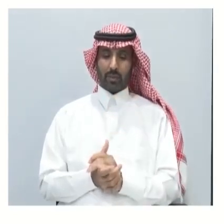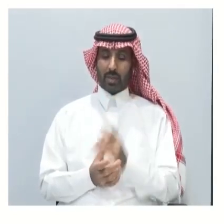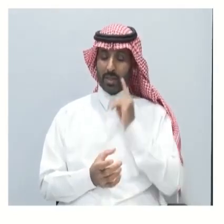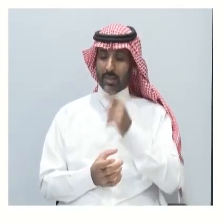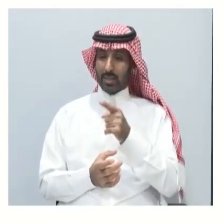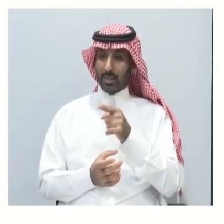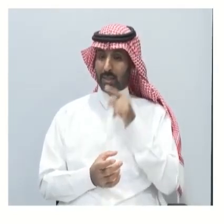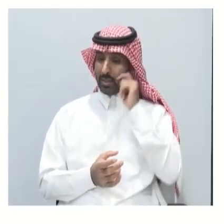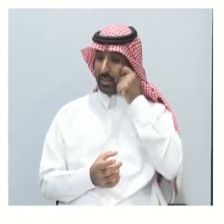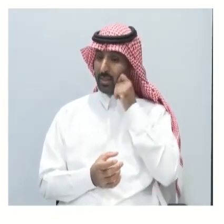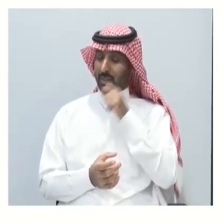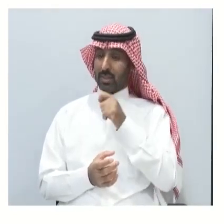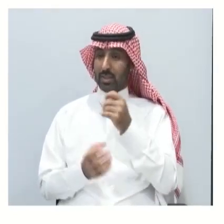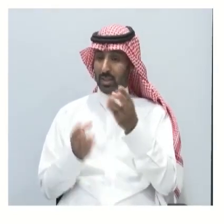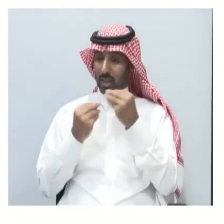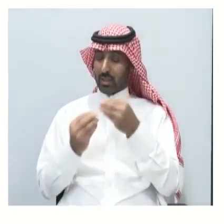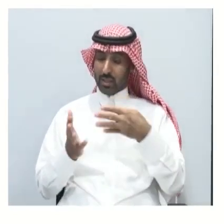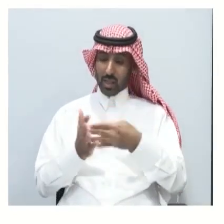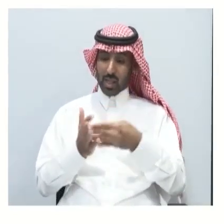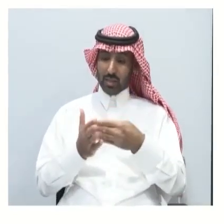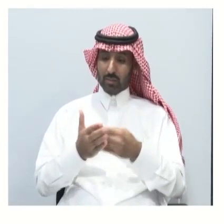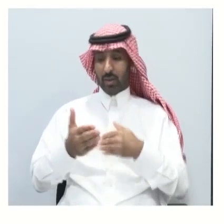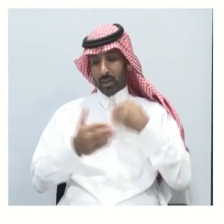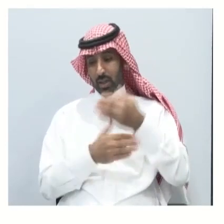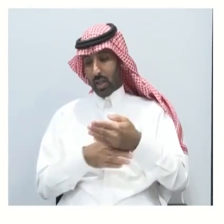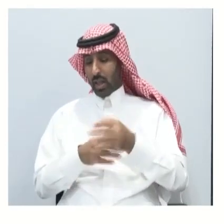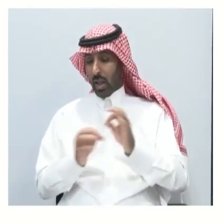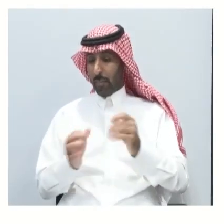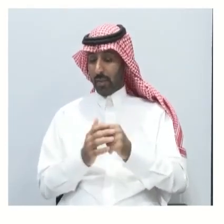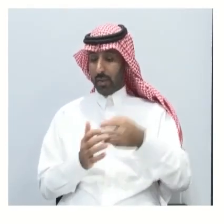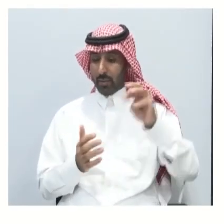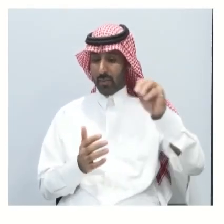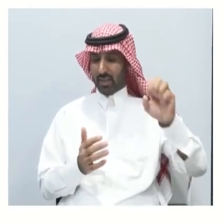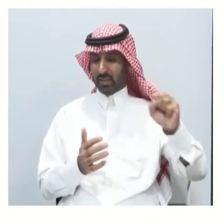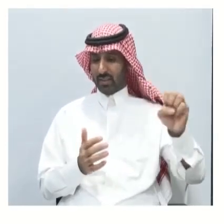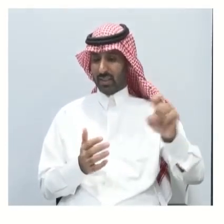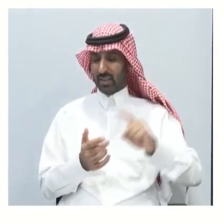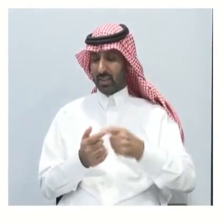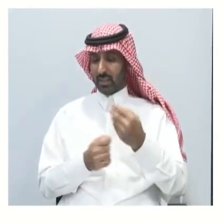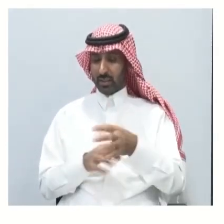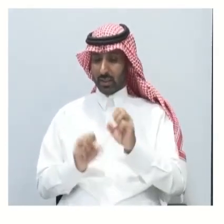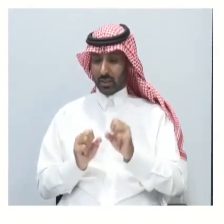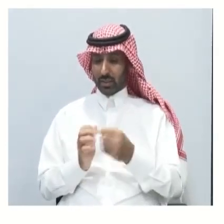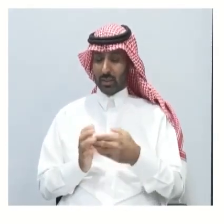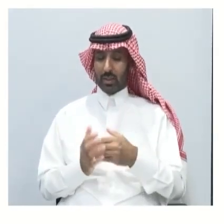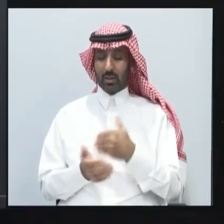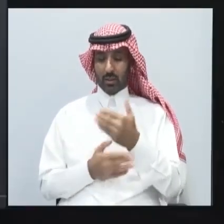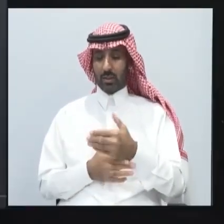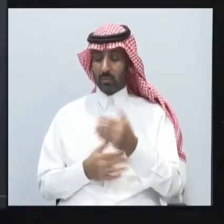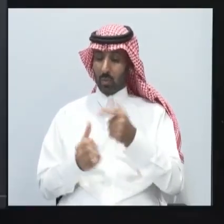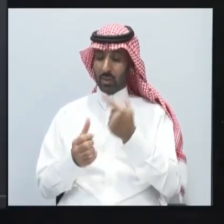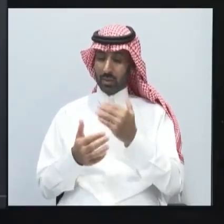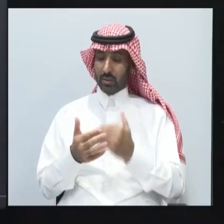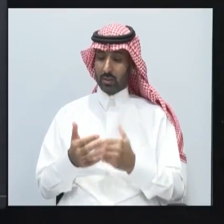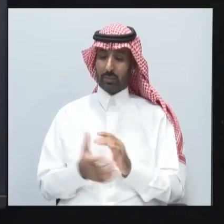She studied college, then she completed her master's degree. So we have here then shows that things happened in order.